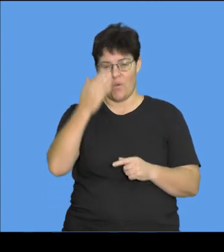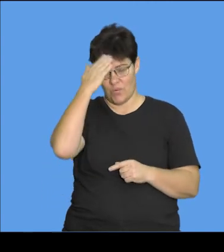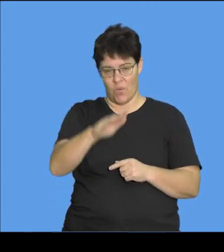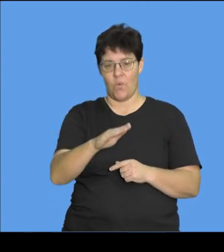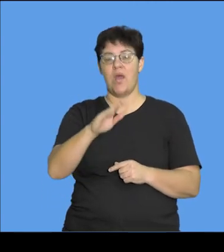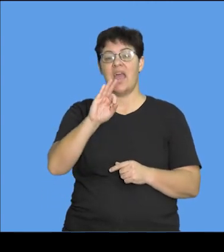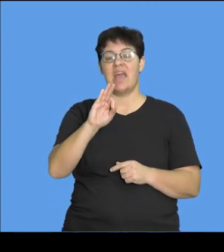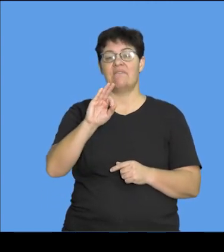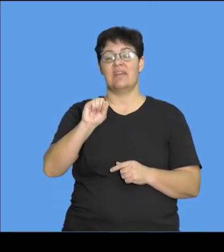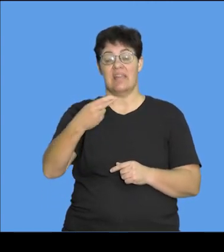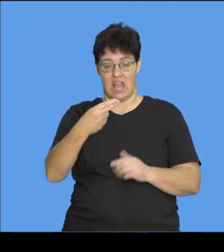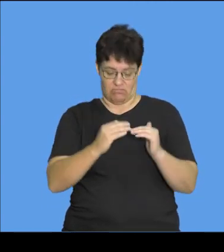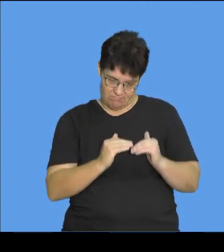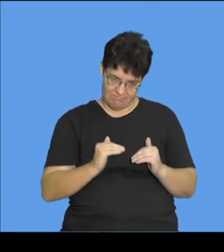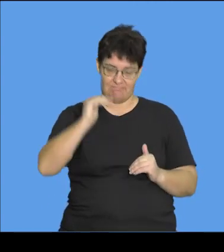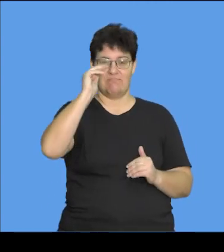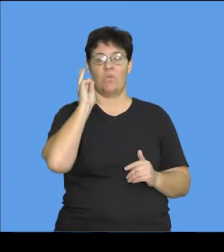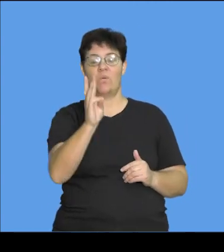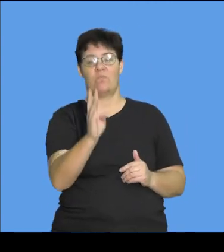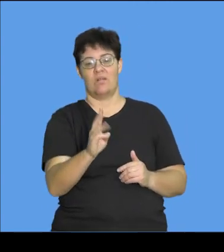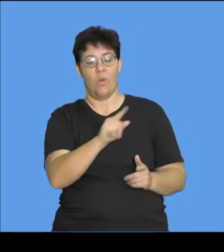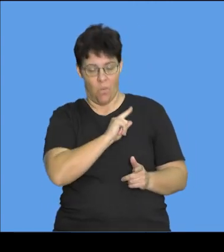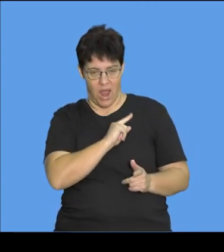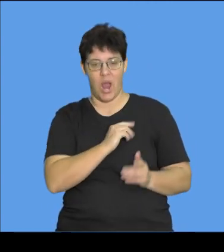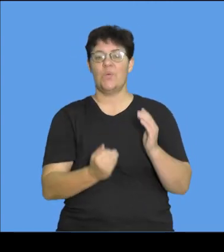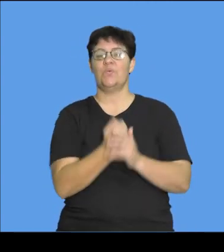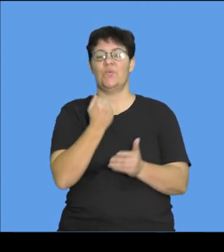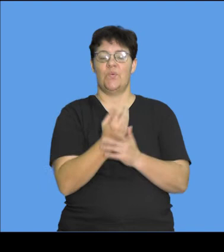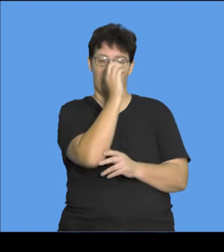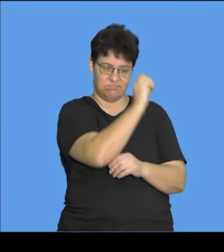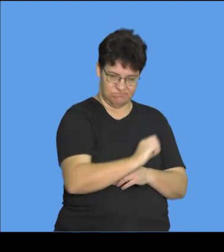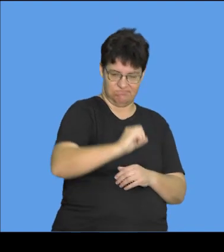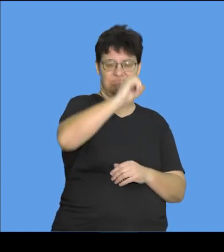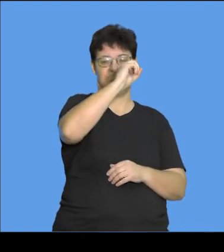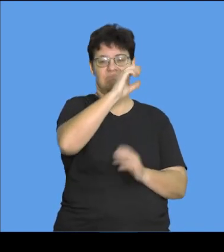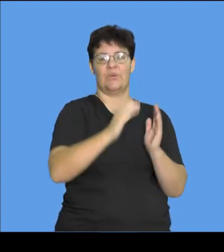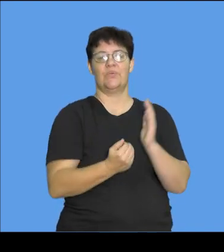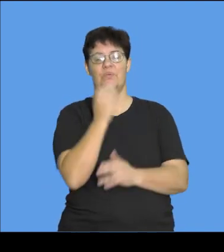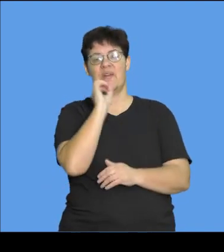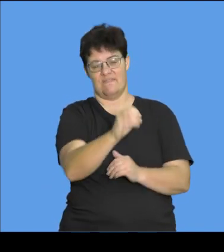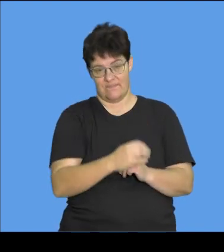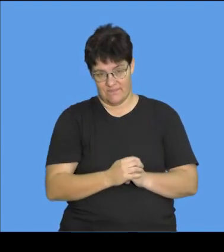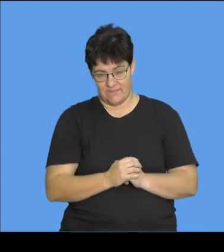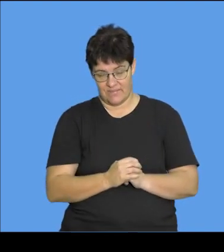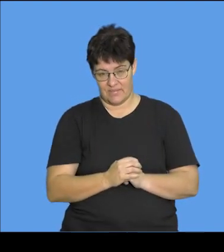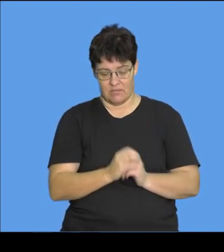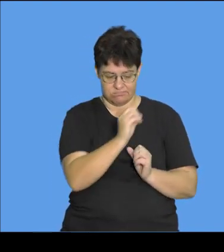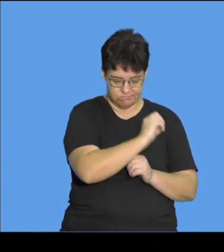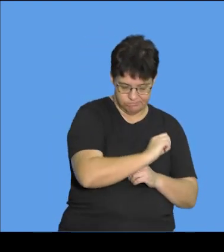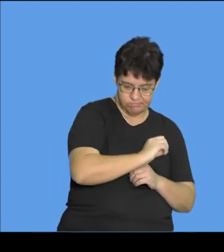will increase, and this will stimulate the formation of a new follicle. And we see that this